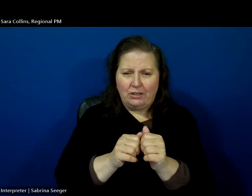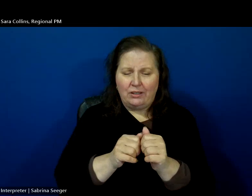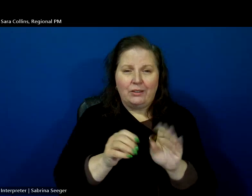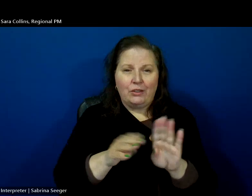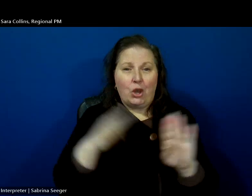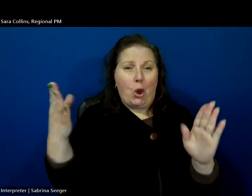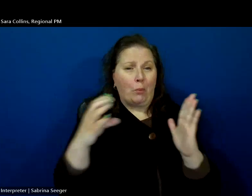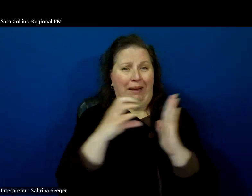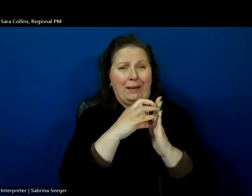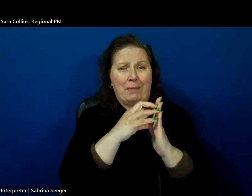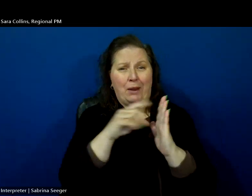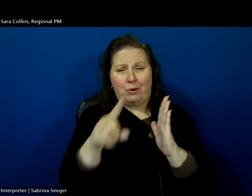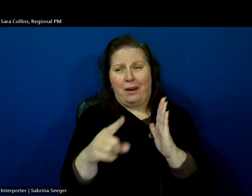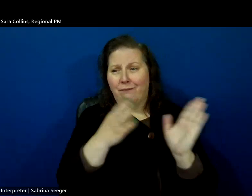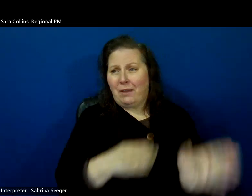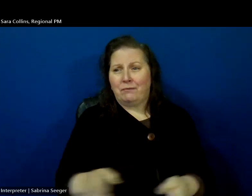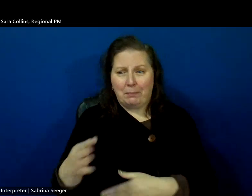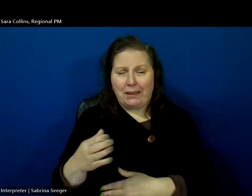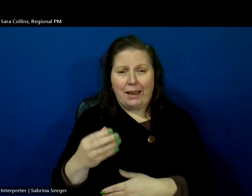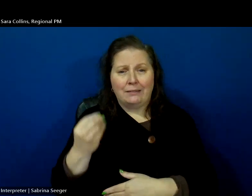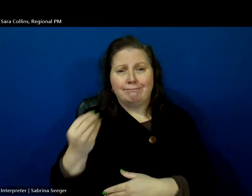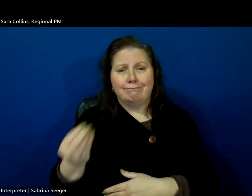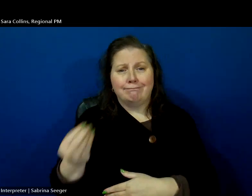opening paragraph of the plan